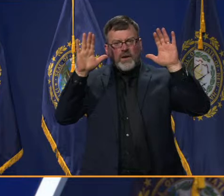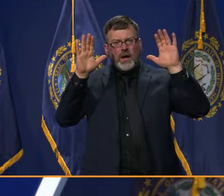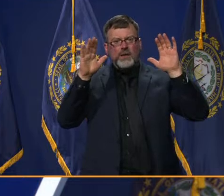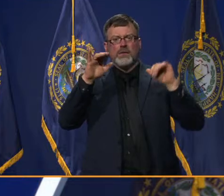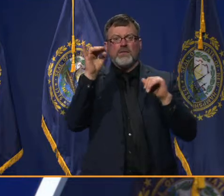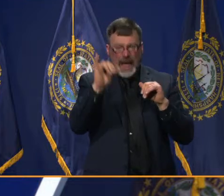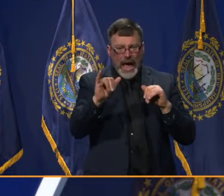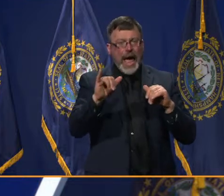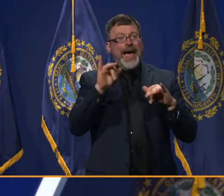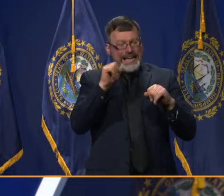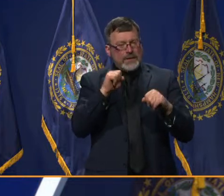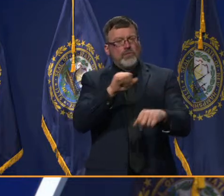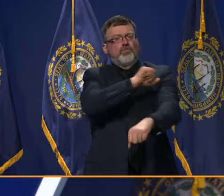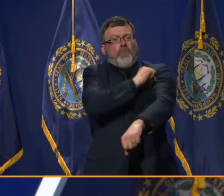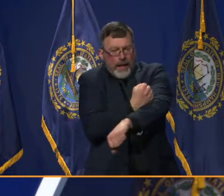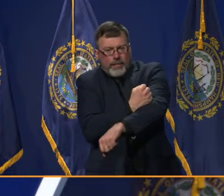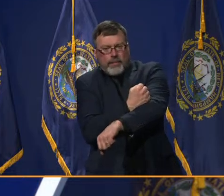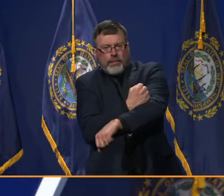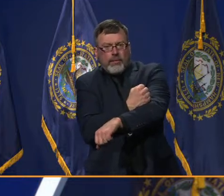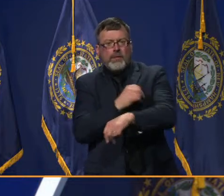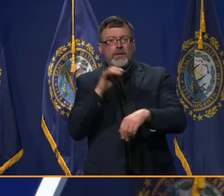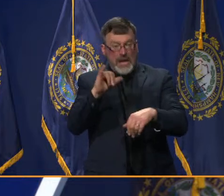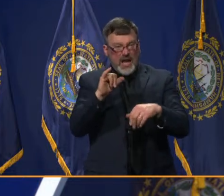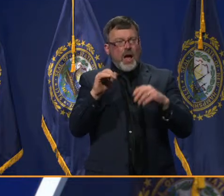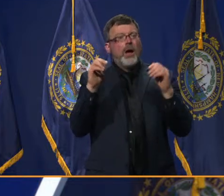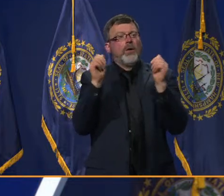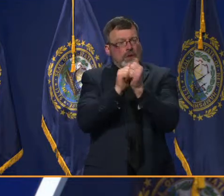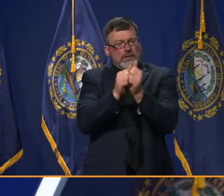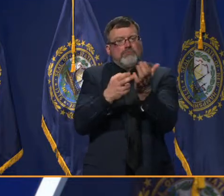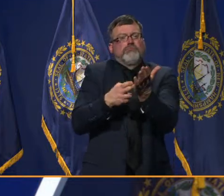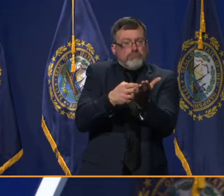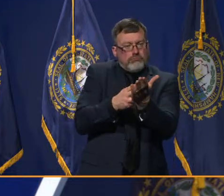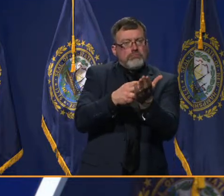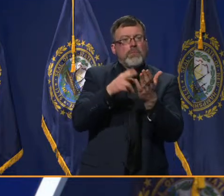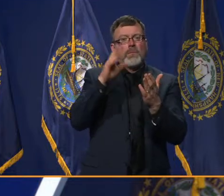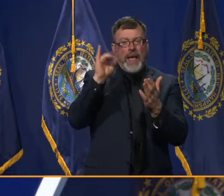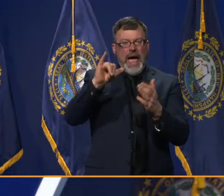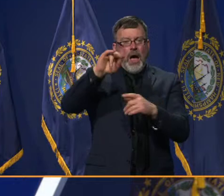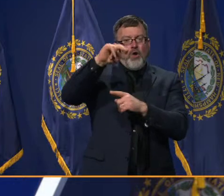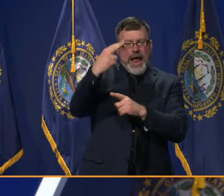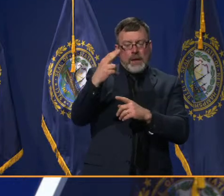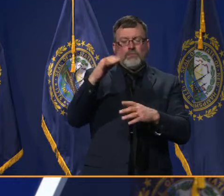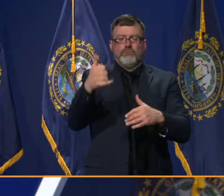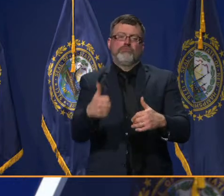community that is what separates New Hampshire from everyone else.